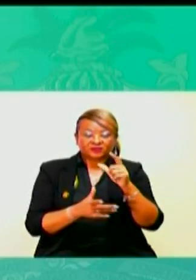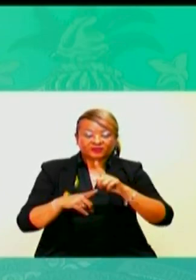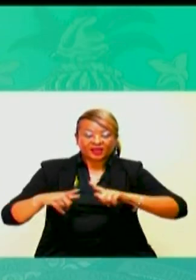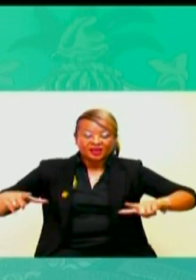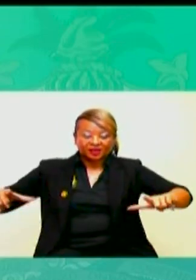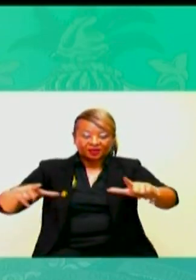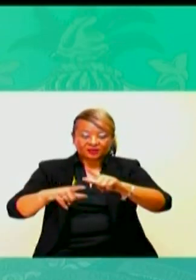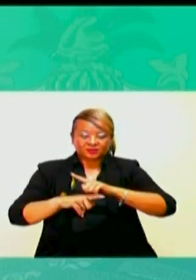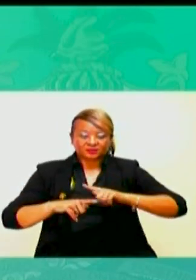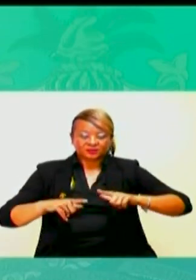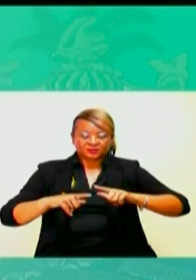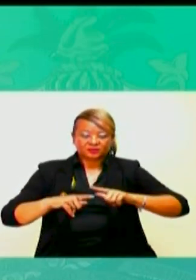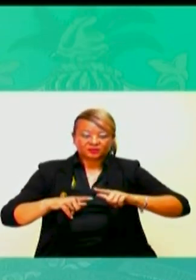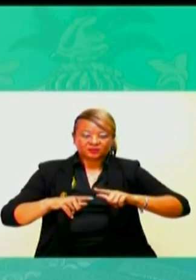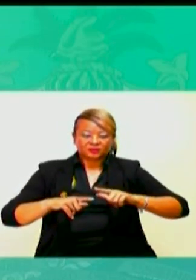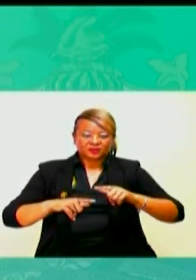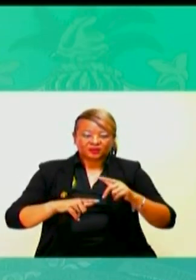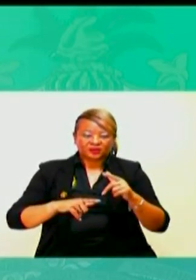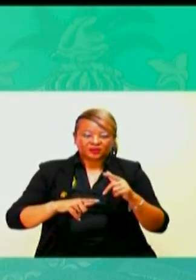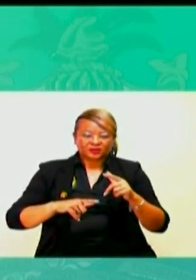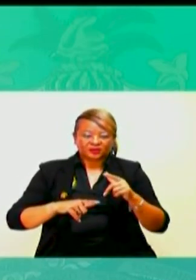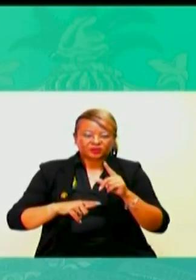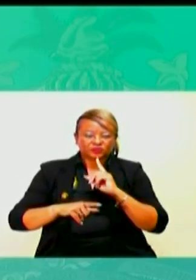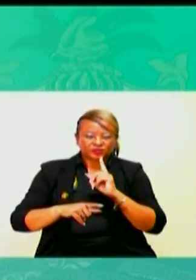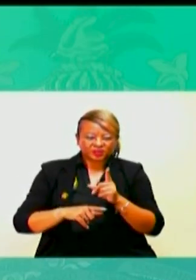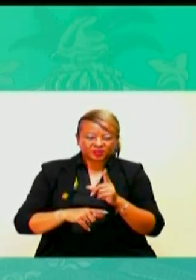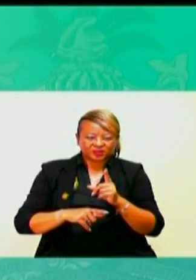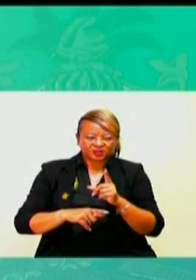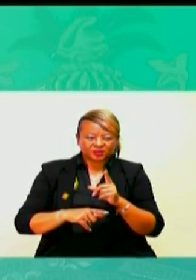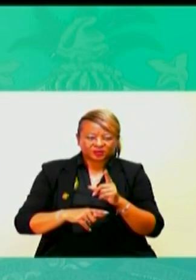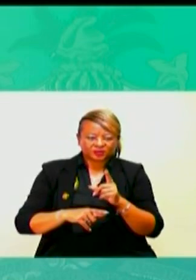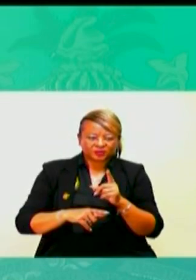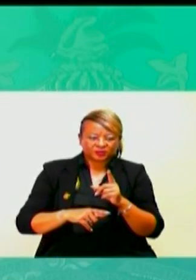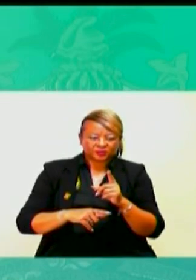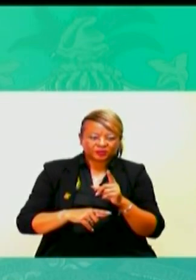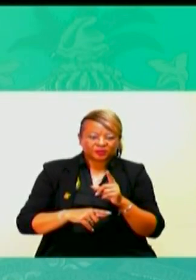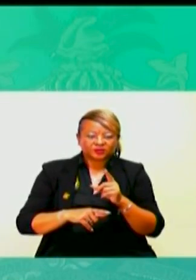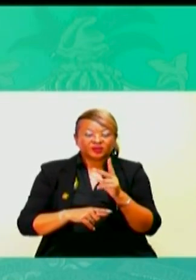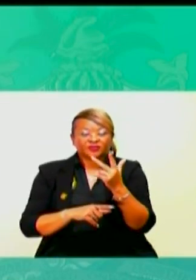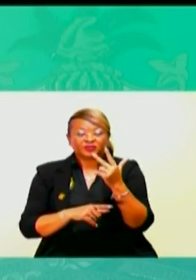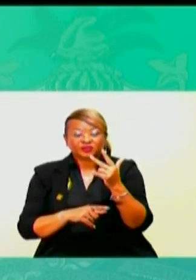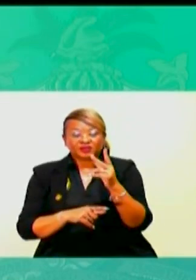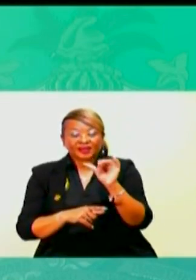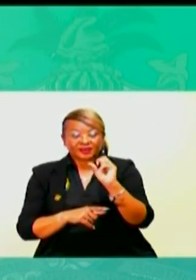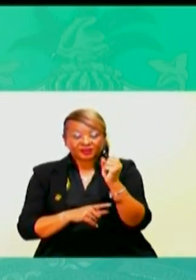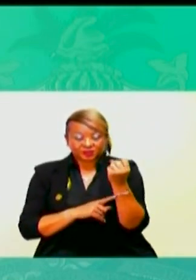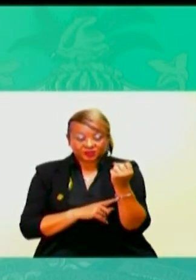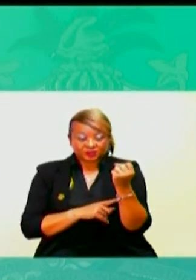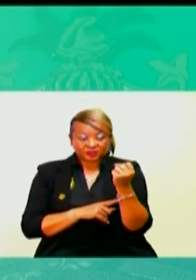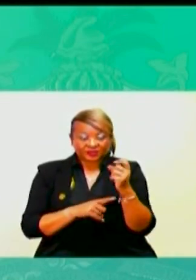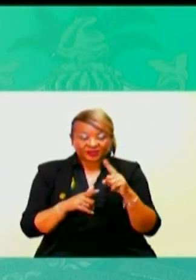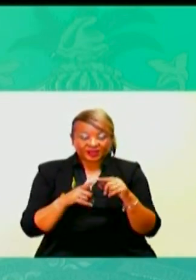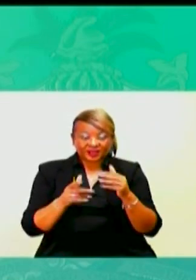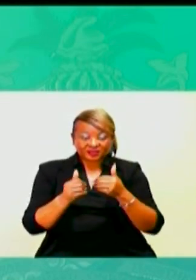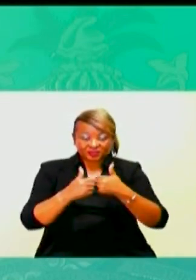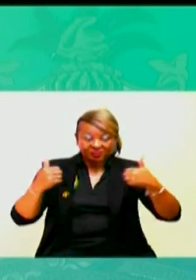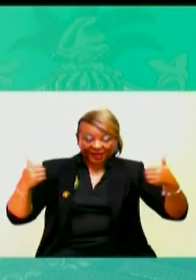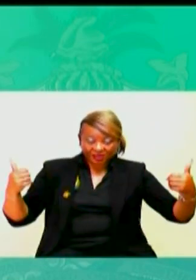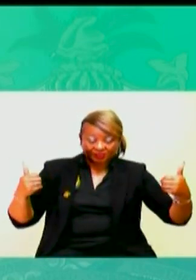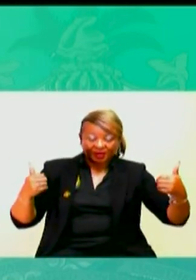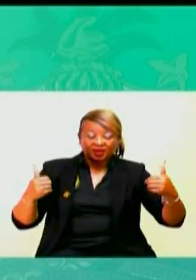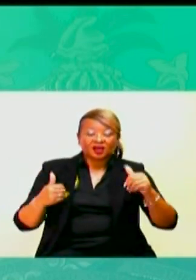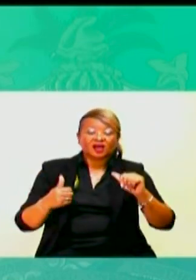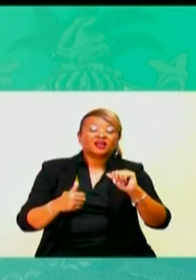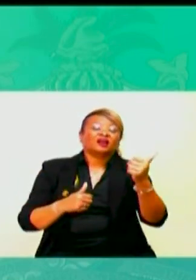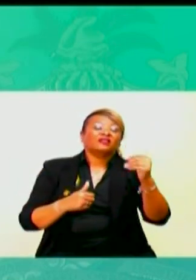And when I say this, 30, this, it's actually, there was 13 acres. Then they expanded by another